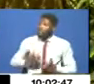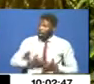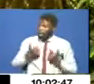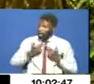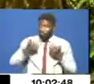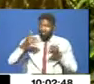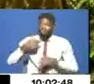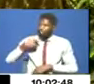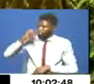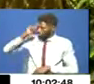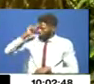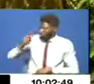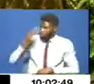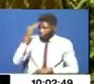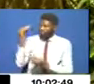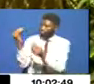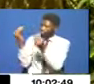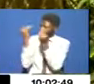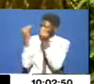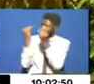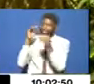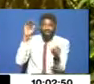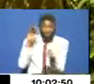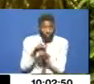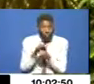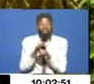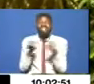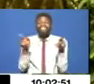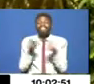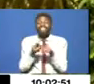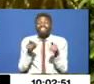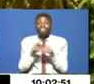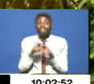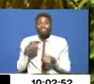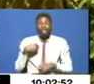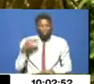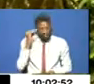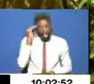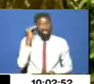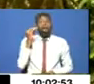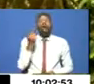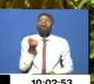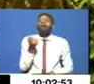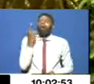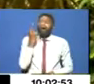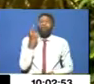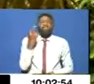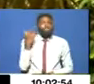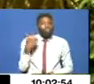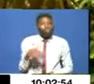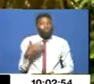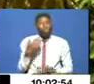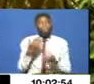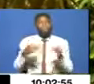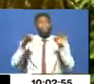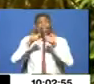him because he taught me a lot. And I came to realize the importance of listening to other